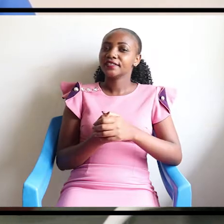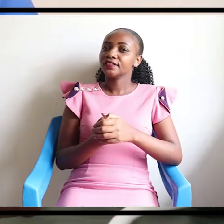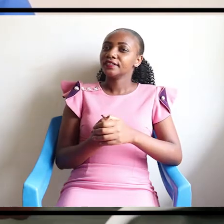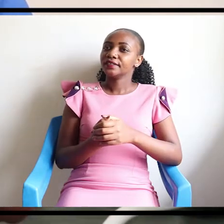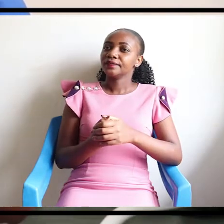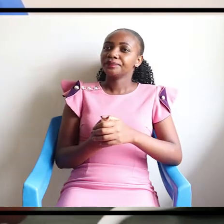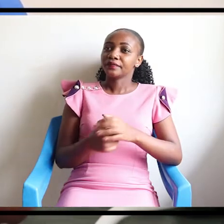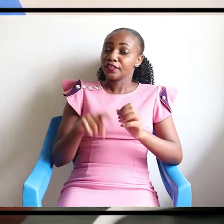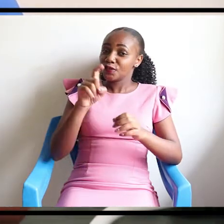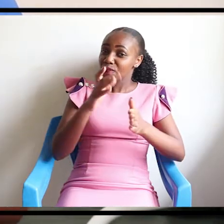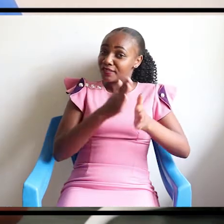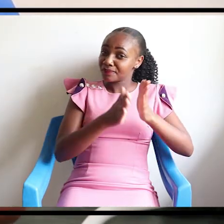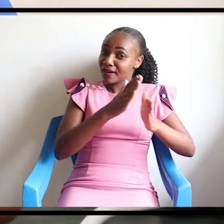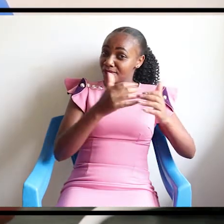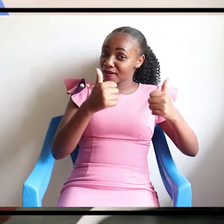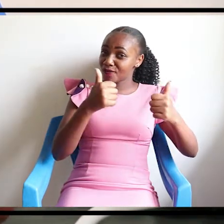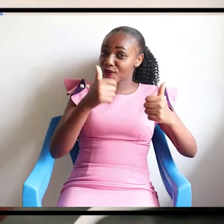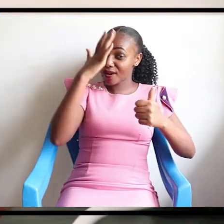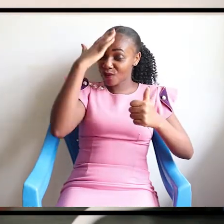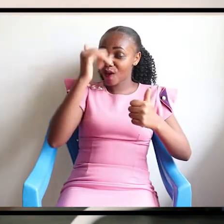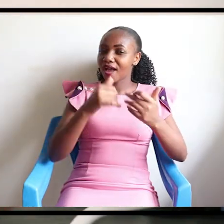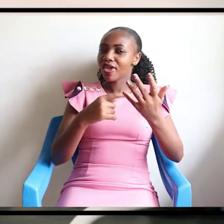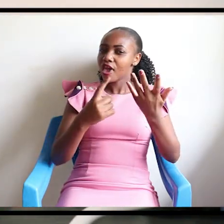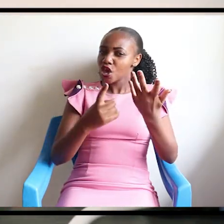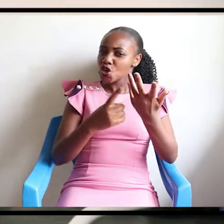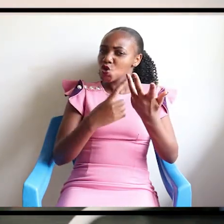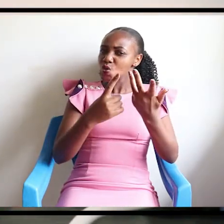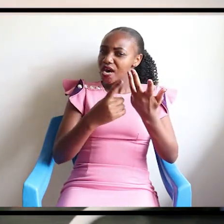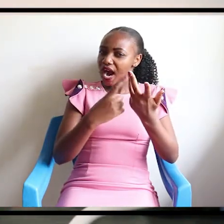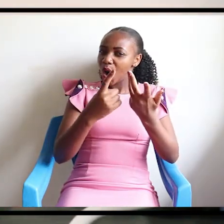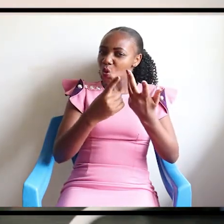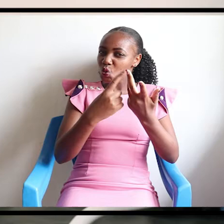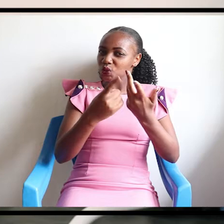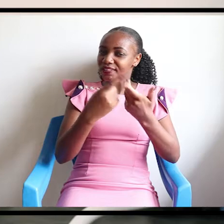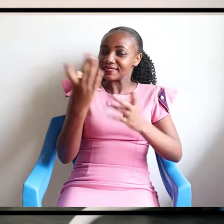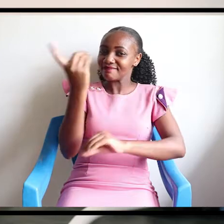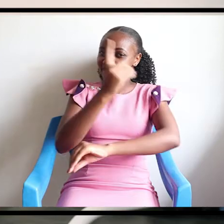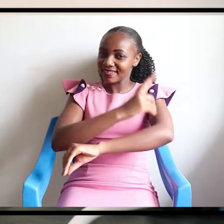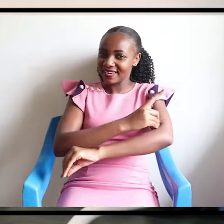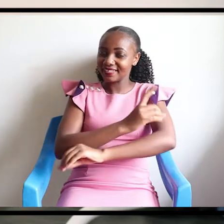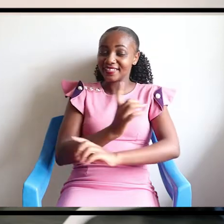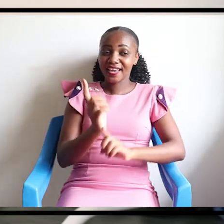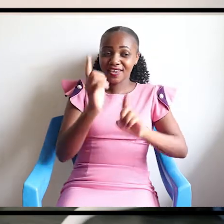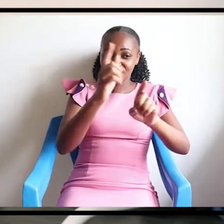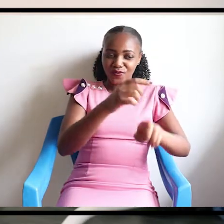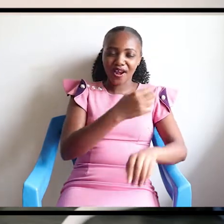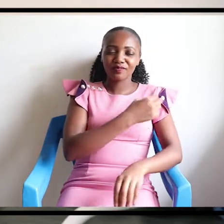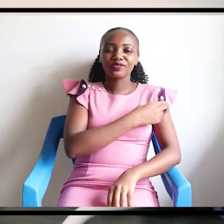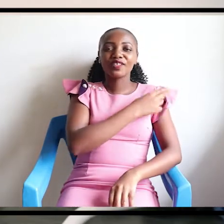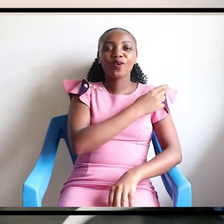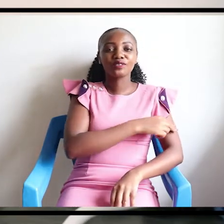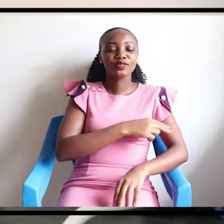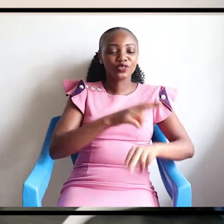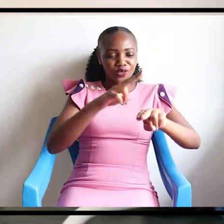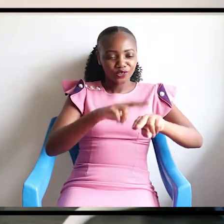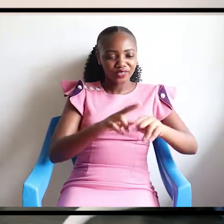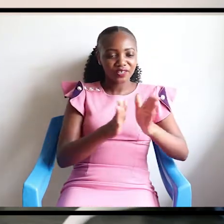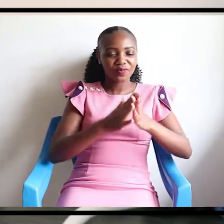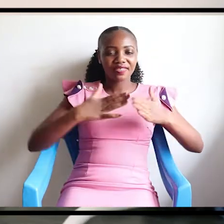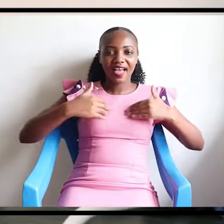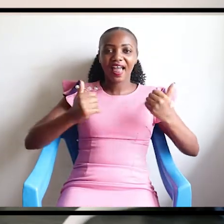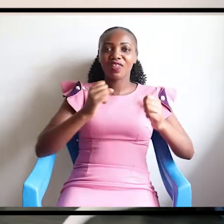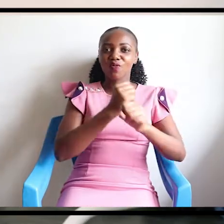practice the natural family methods. This is counting of the days. You come to the facility and you sit down with a health worker